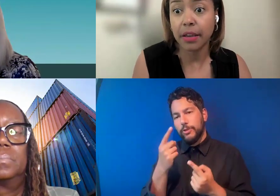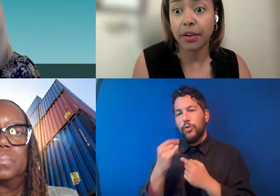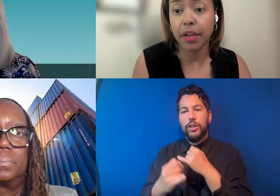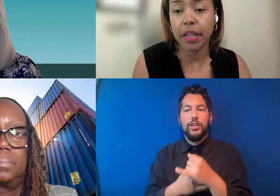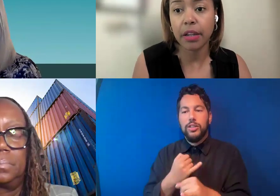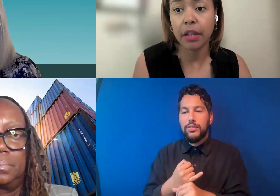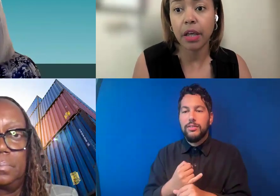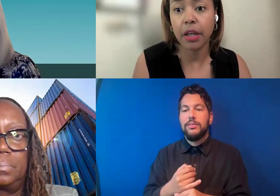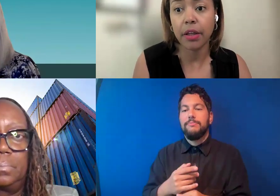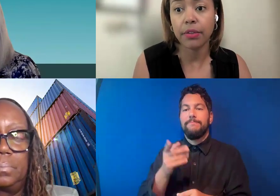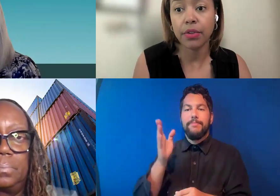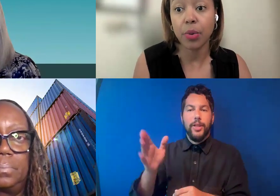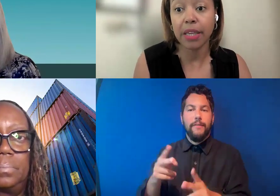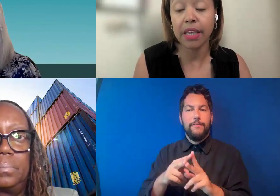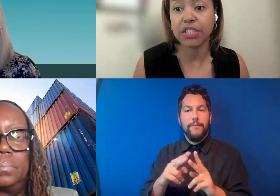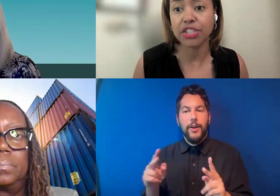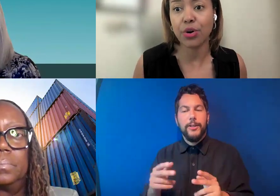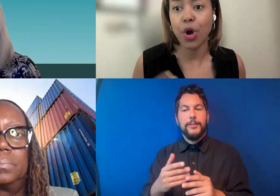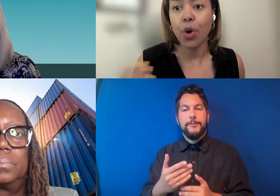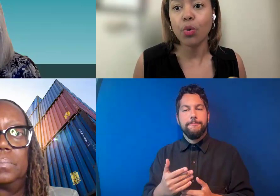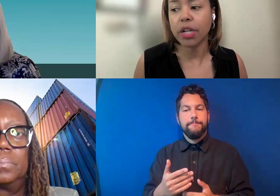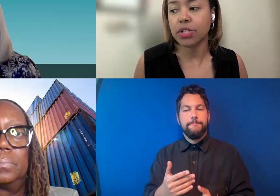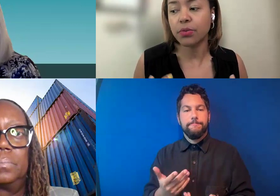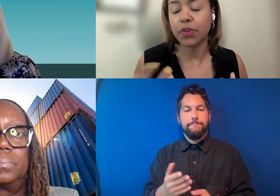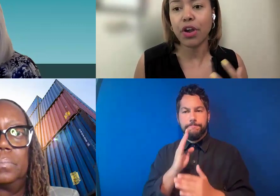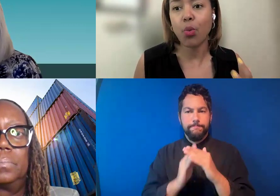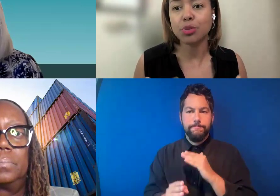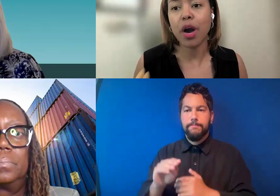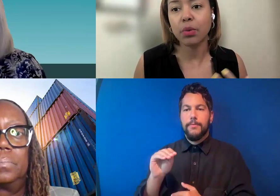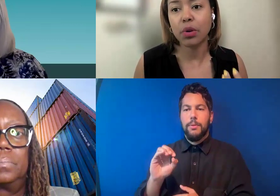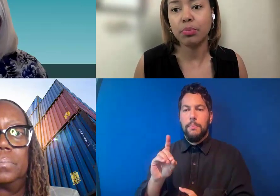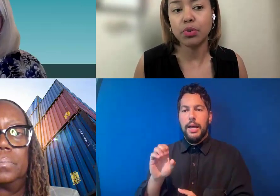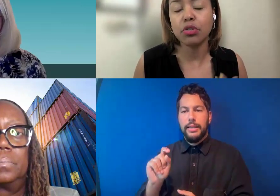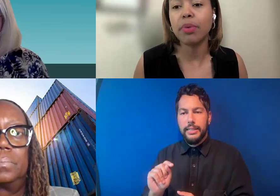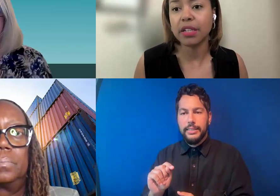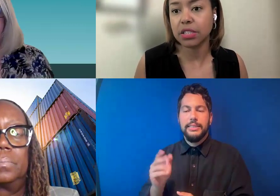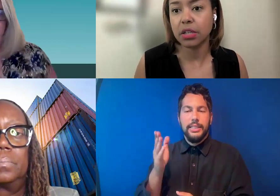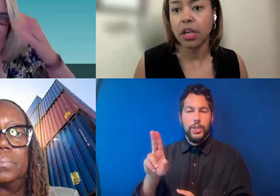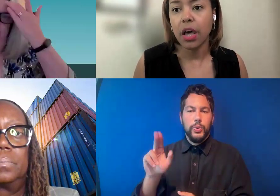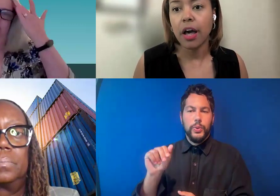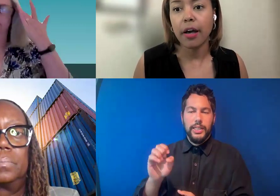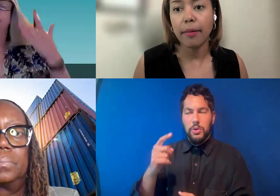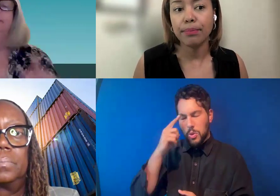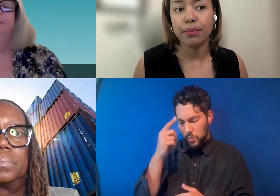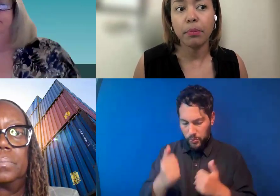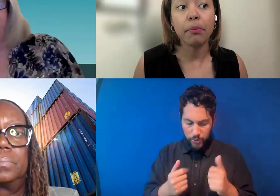of modesty there in the UAE, and so we wanted to figure out which product would do the best